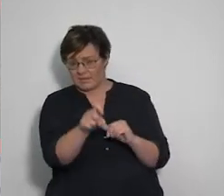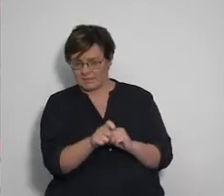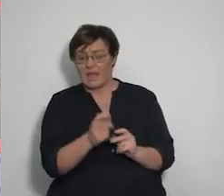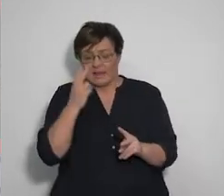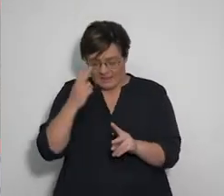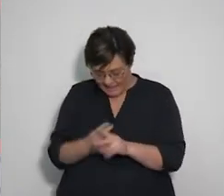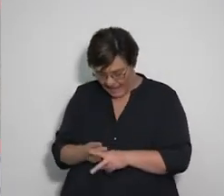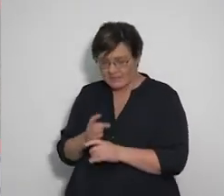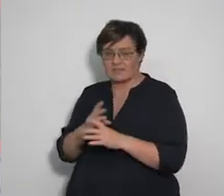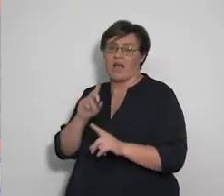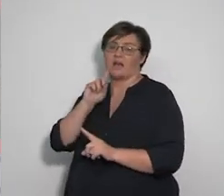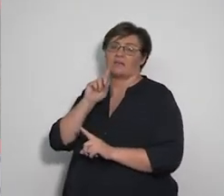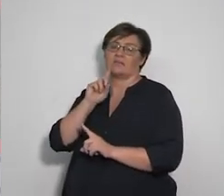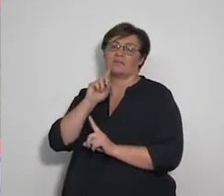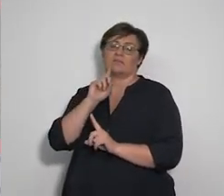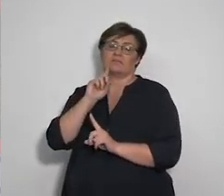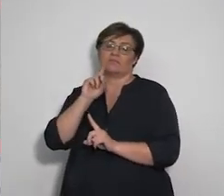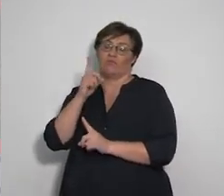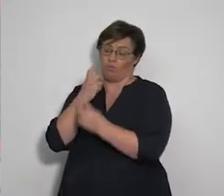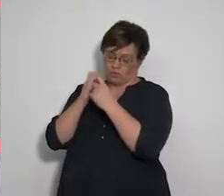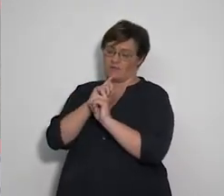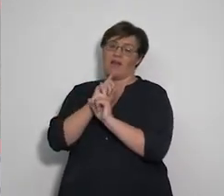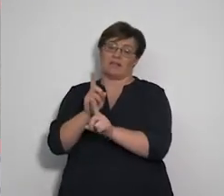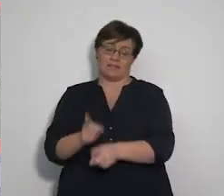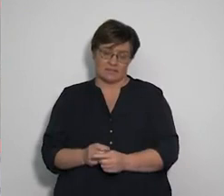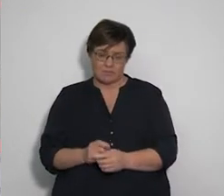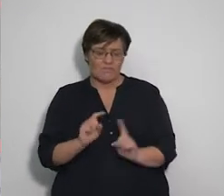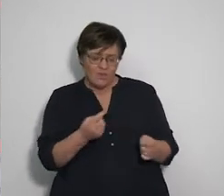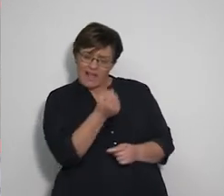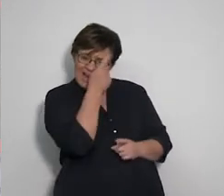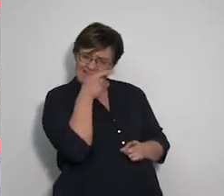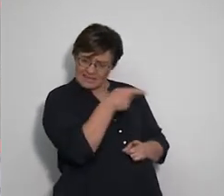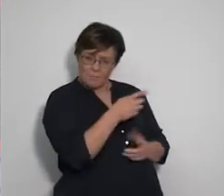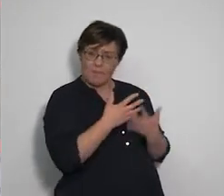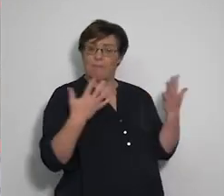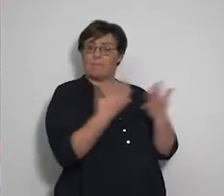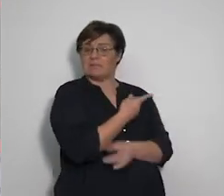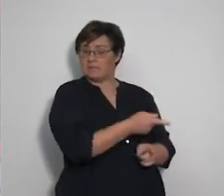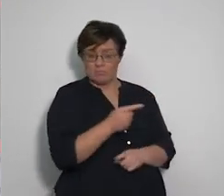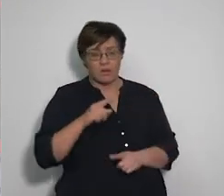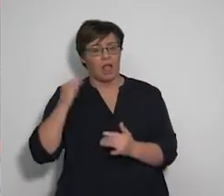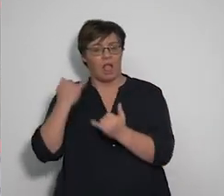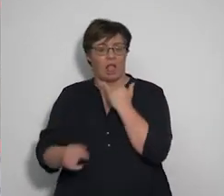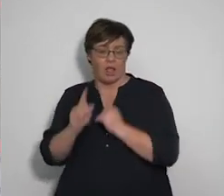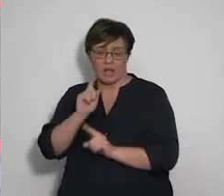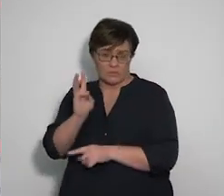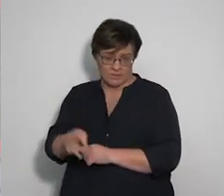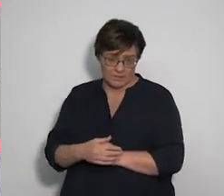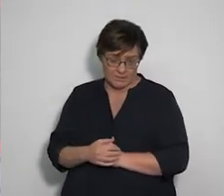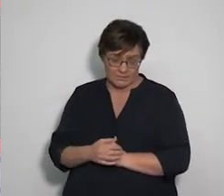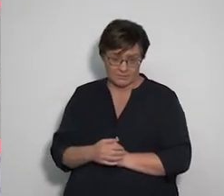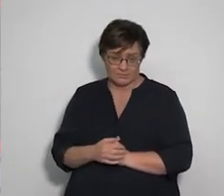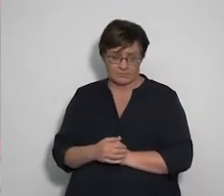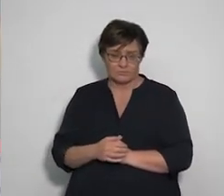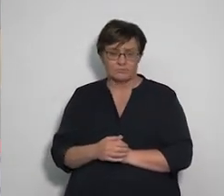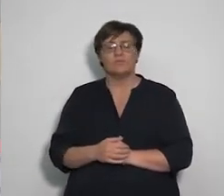question before you shoot ahead into the questions and you've missed something. So in